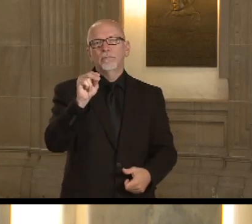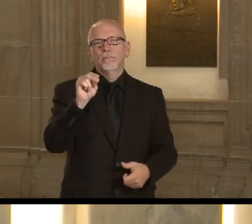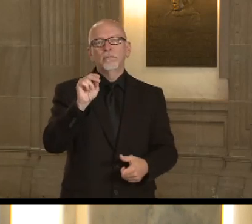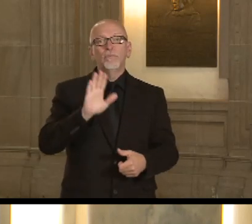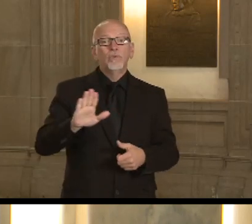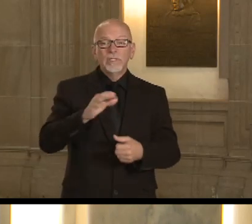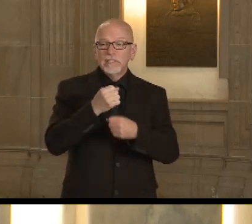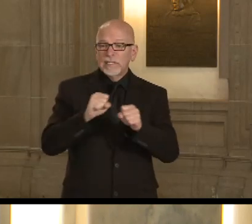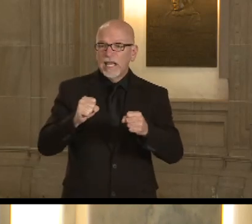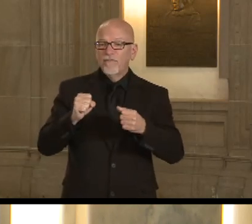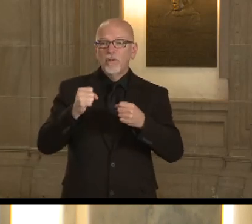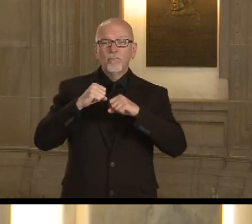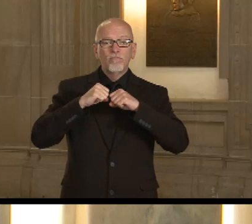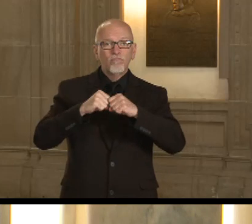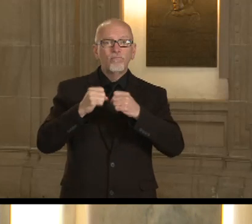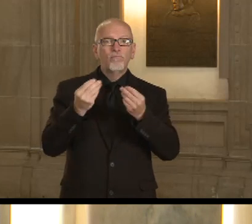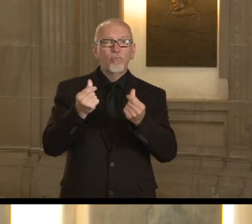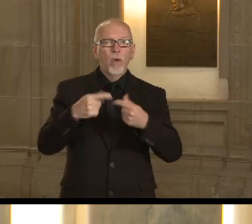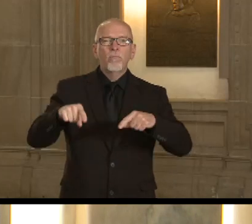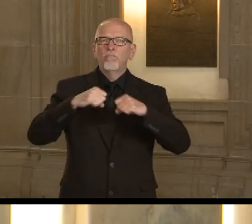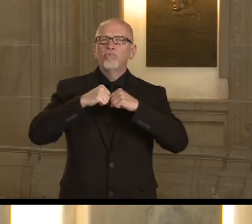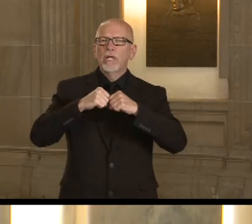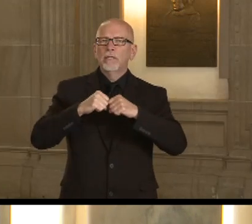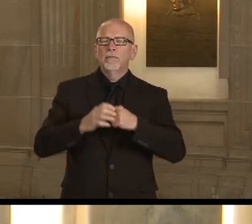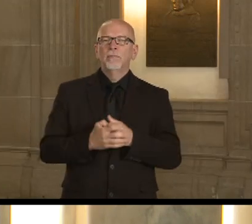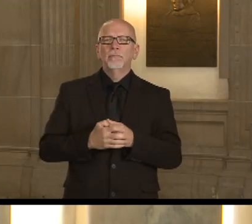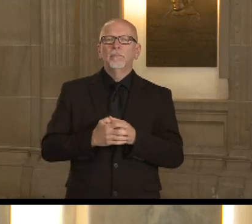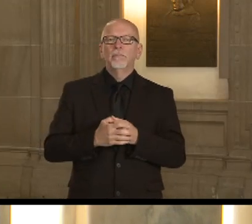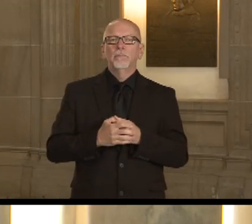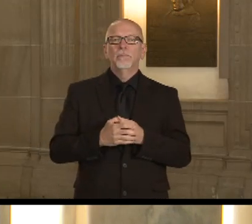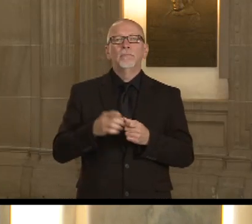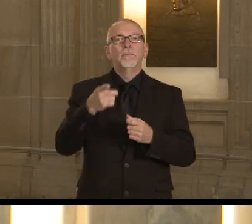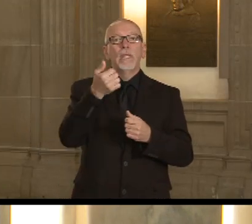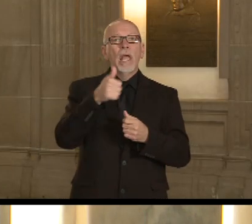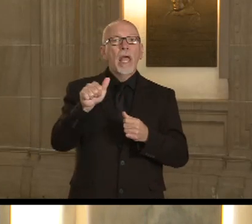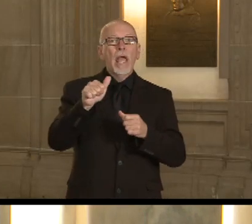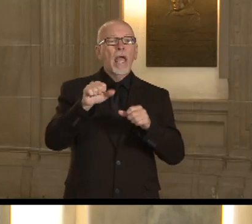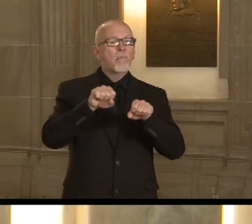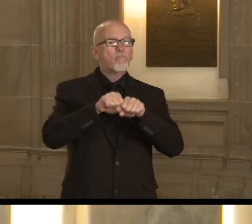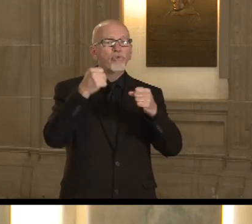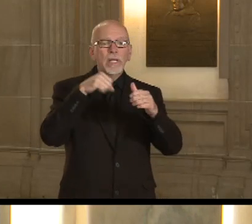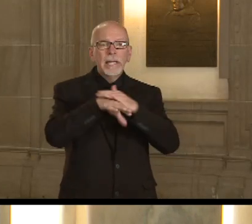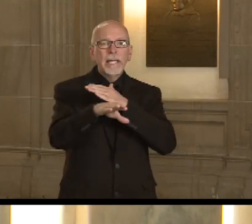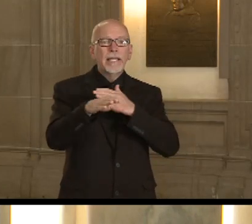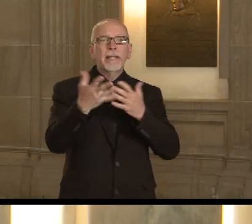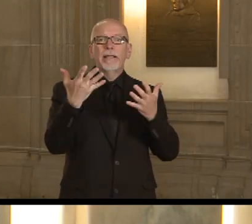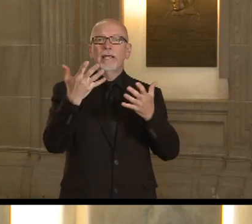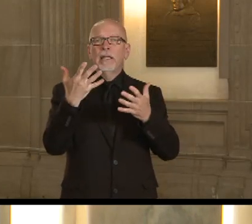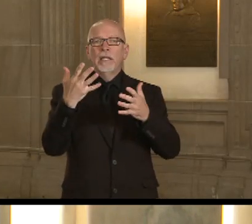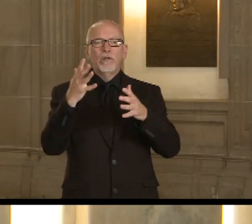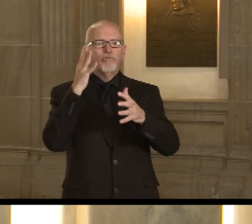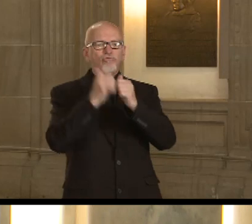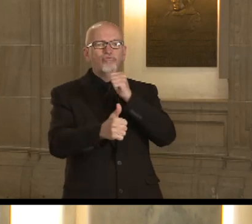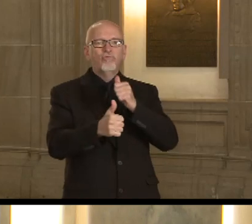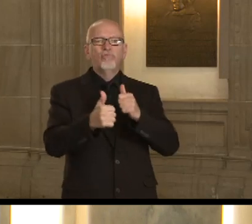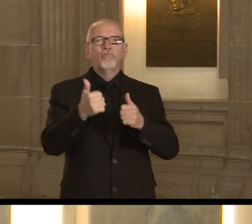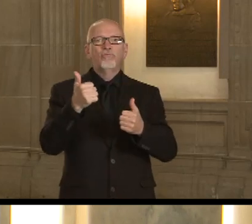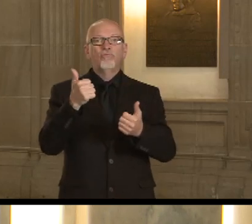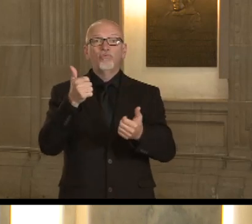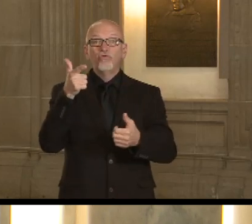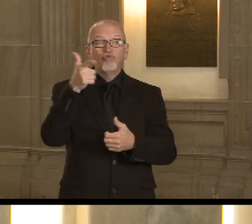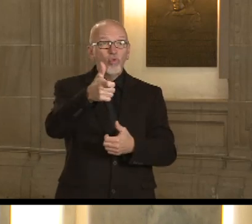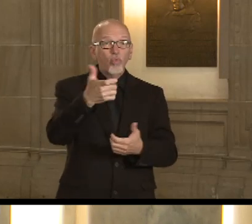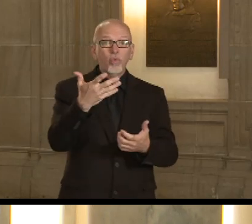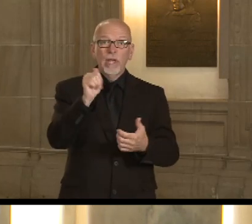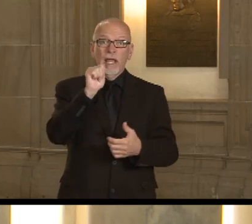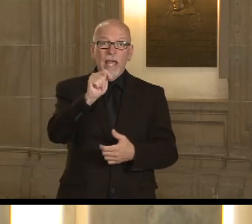safety or property. Coordinated efforts to unlawfully breaking in and entering, shooting at